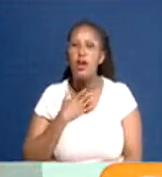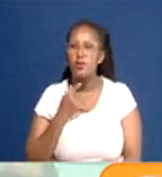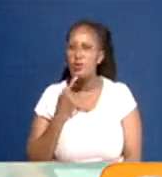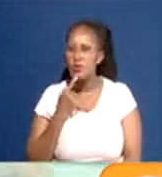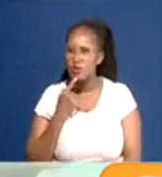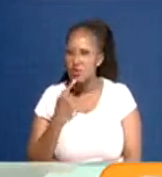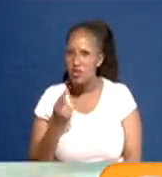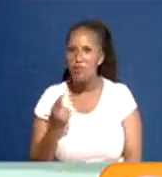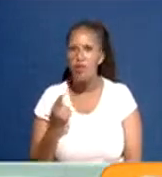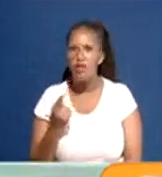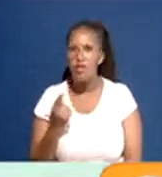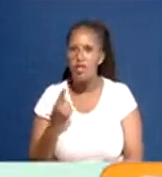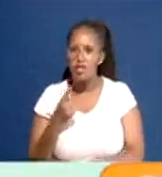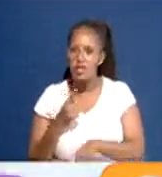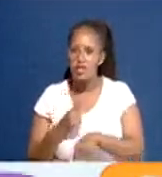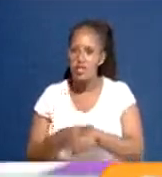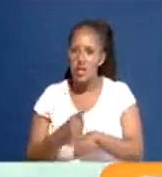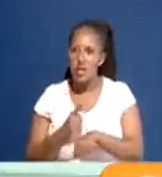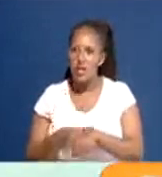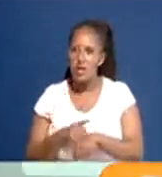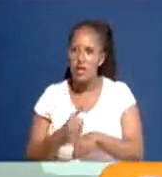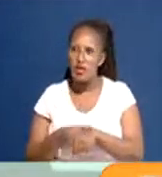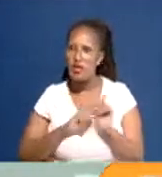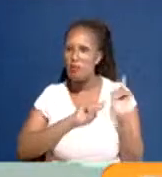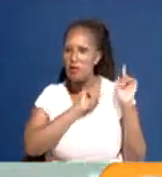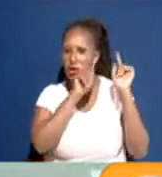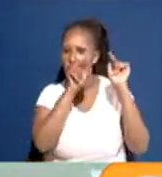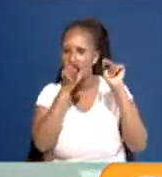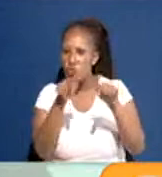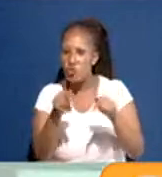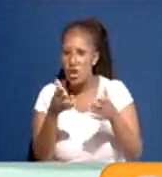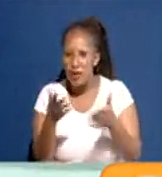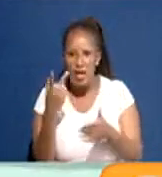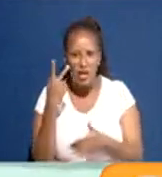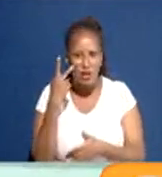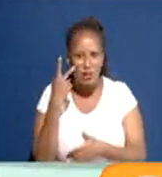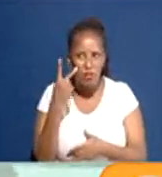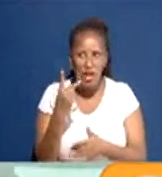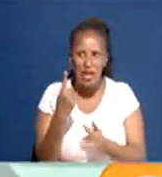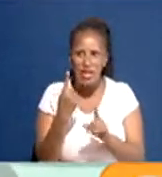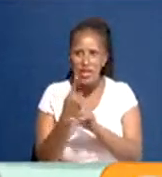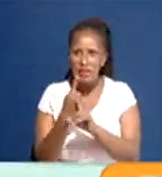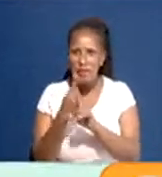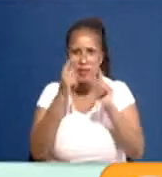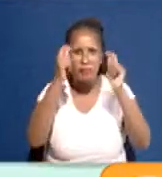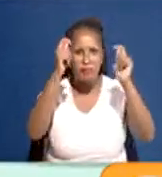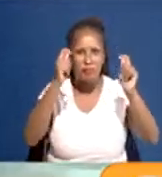kwamba, wakati nimekuwa hapa, nimeona vibango ambazo zimepita hapa.